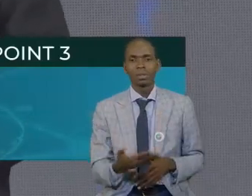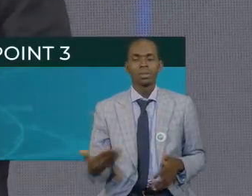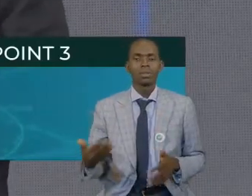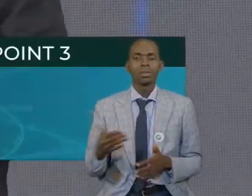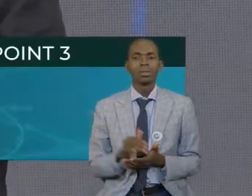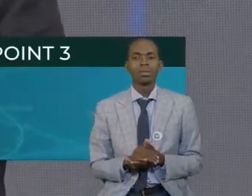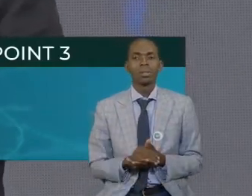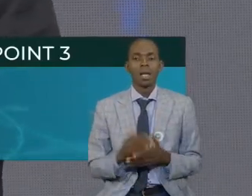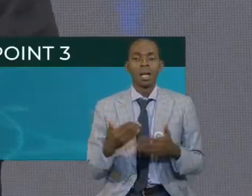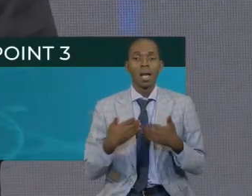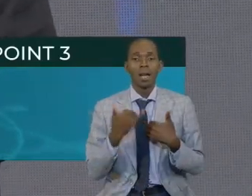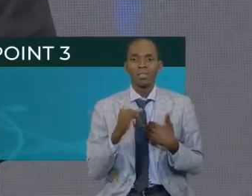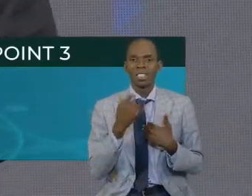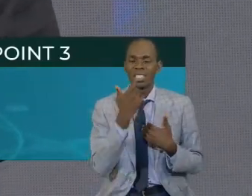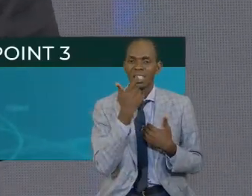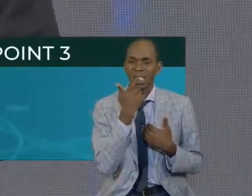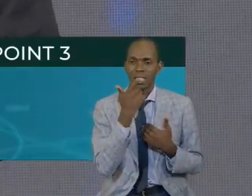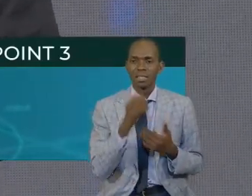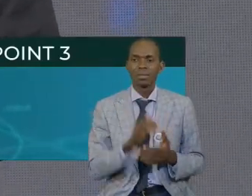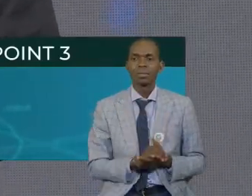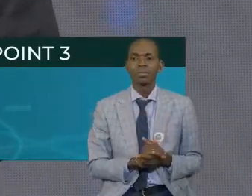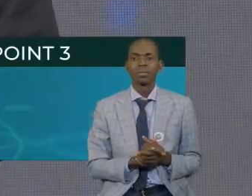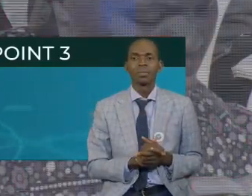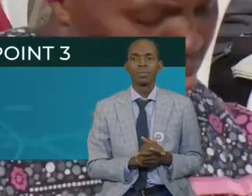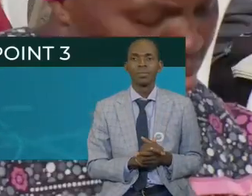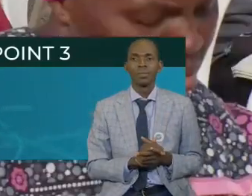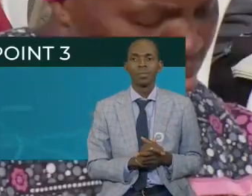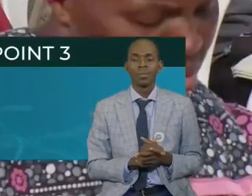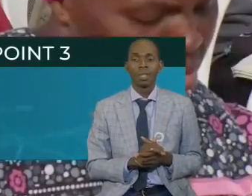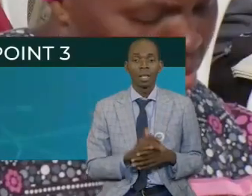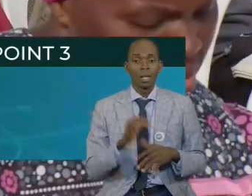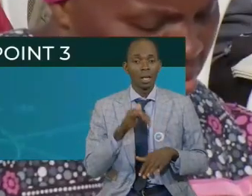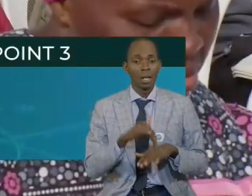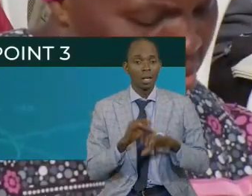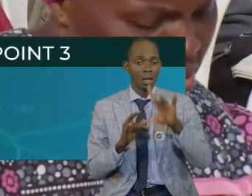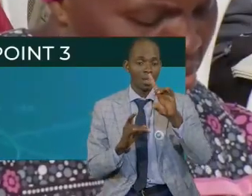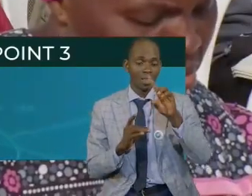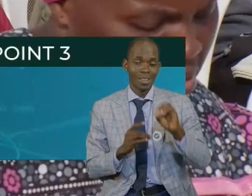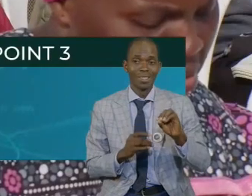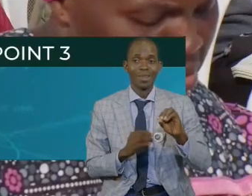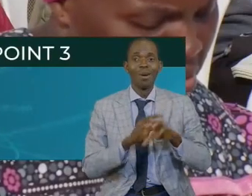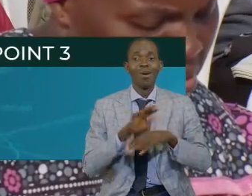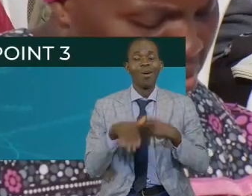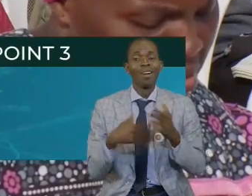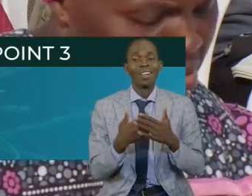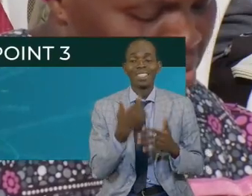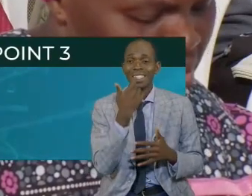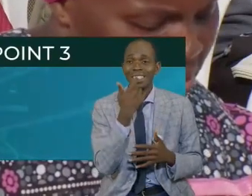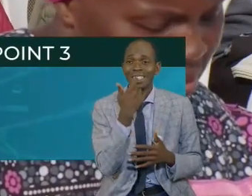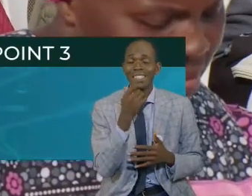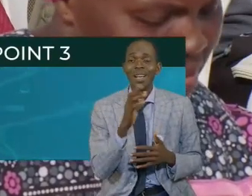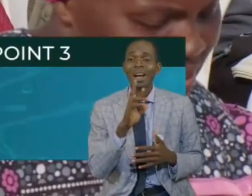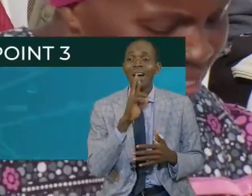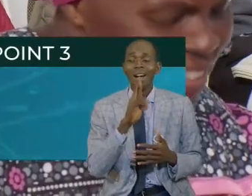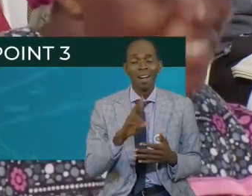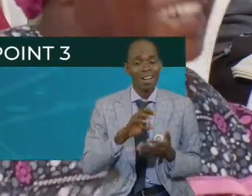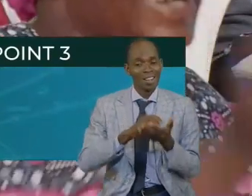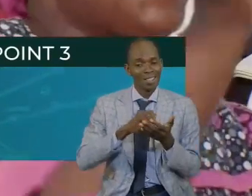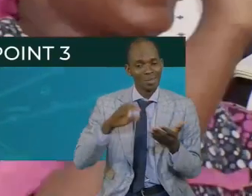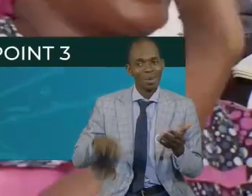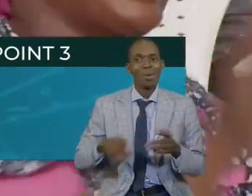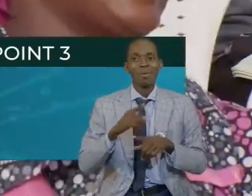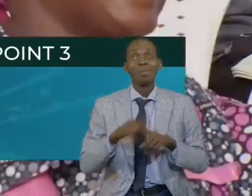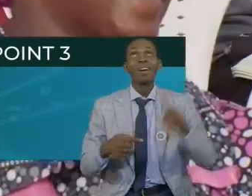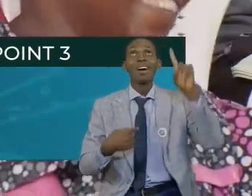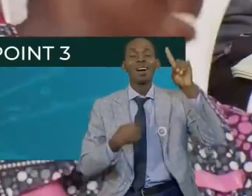having teeth. At 80, all the teeth are gone, but I'll give you new teeth.